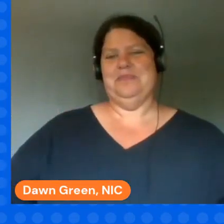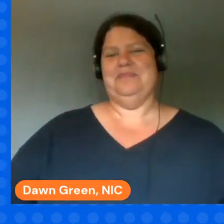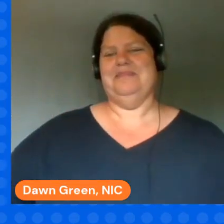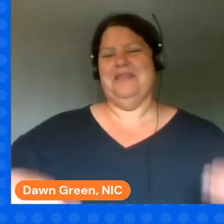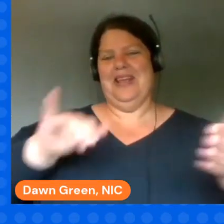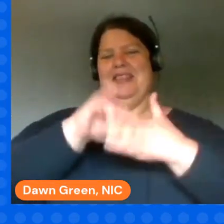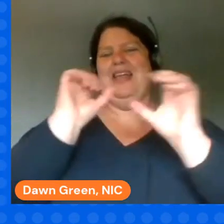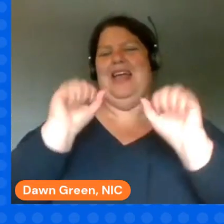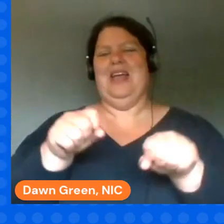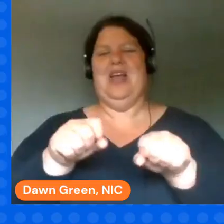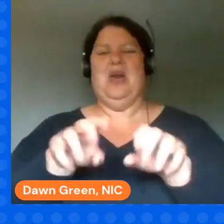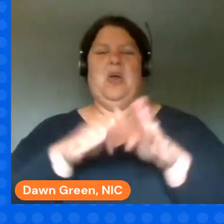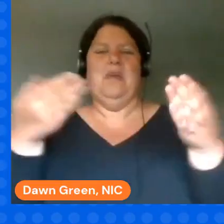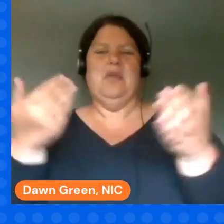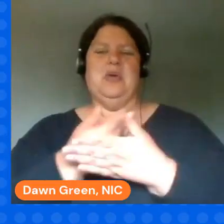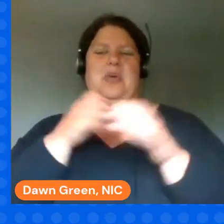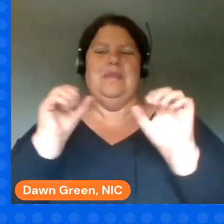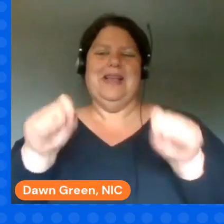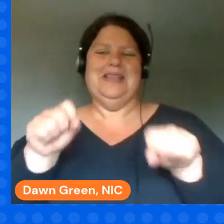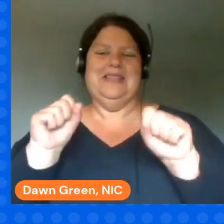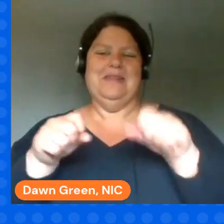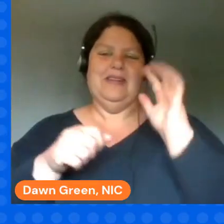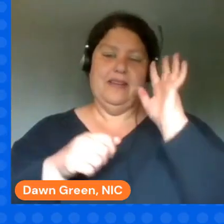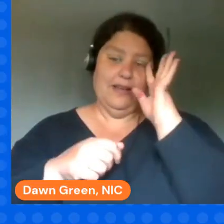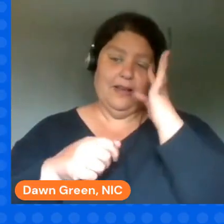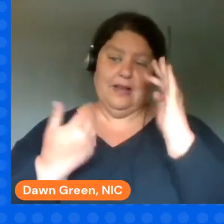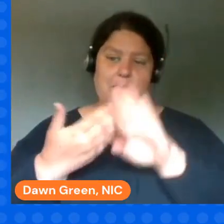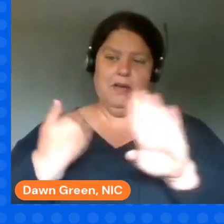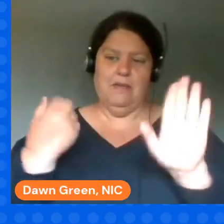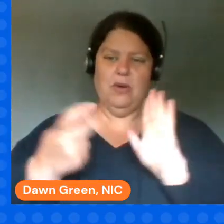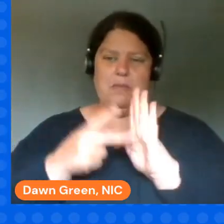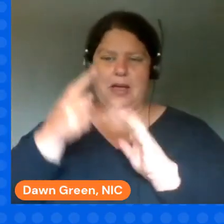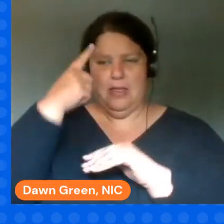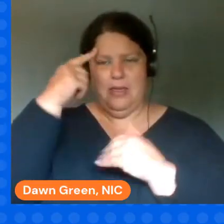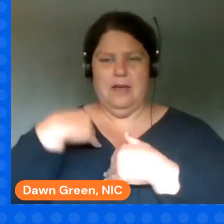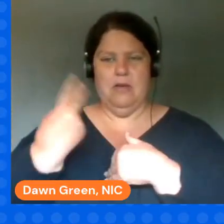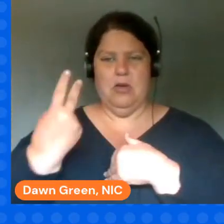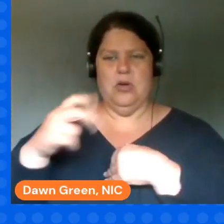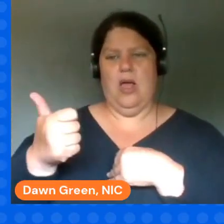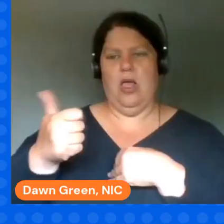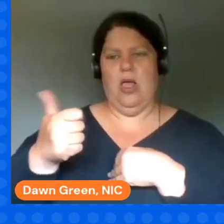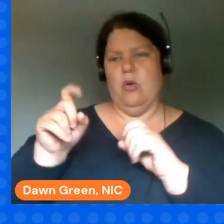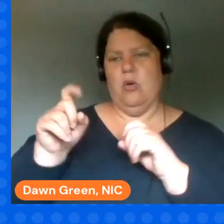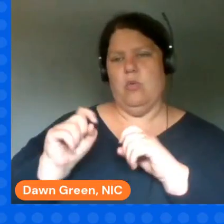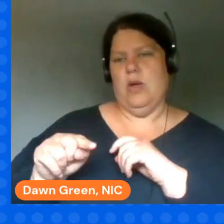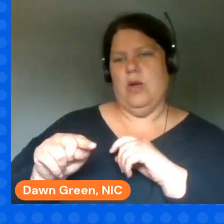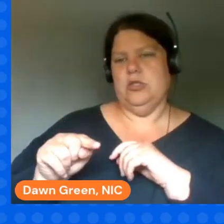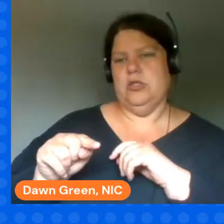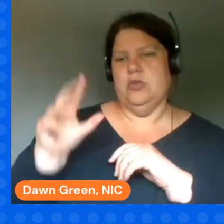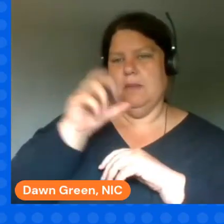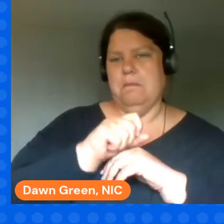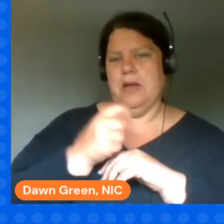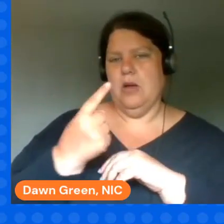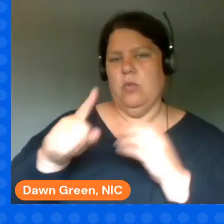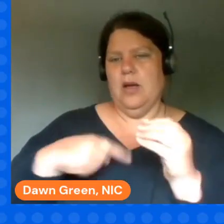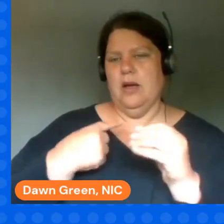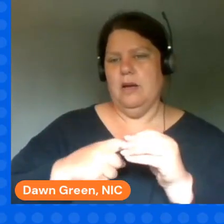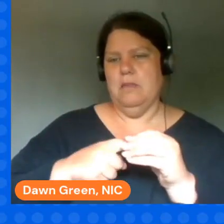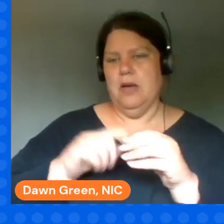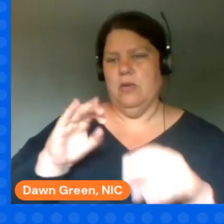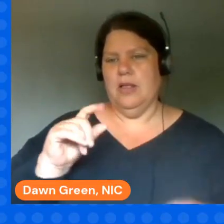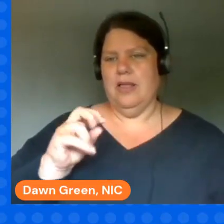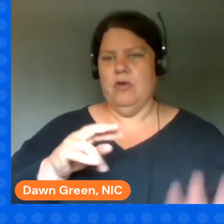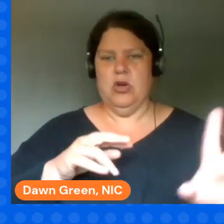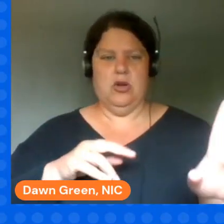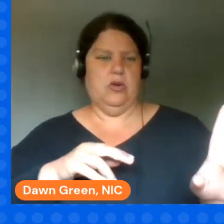possibilities. Before we go back, I think there were two other questions that we had just missed earlier. There was one about clever. Wait, I just want to